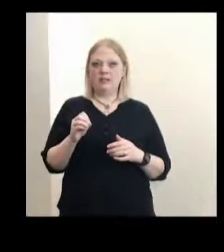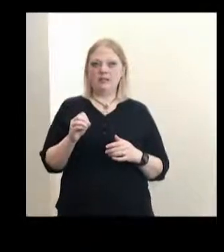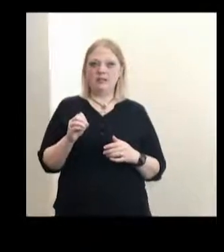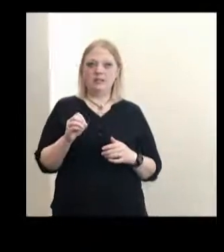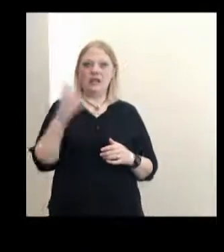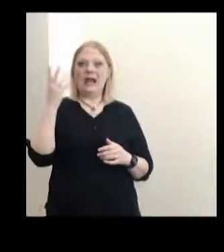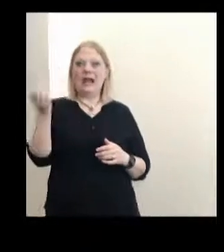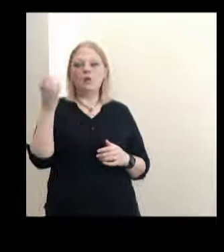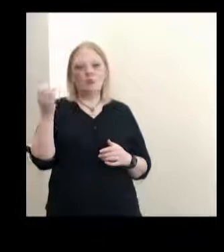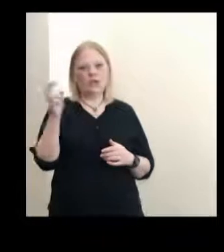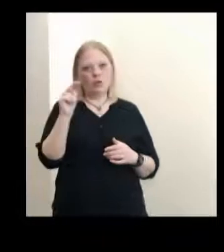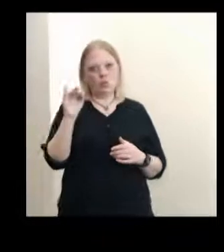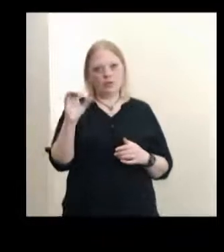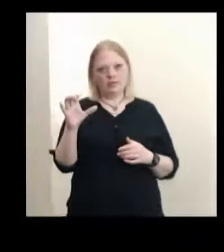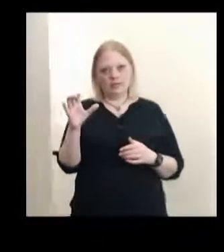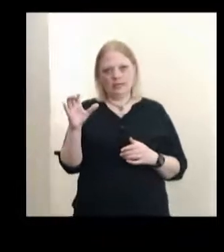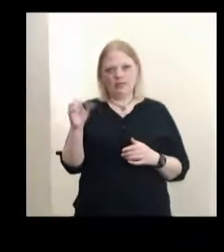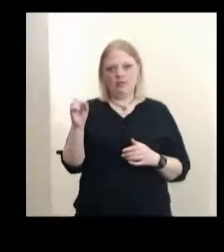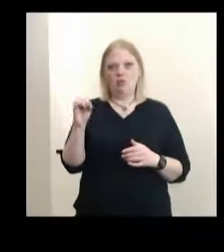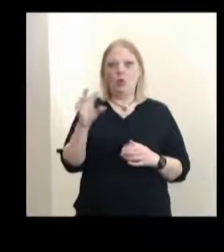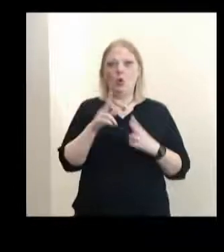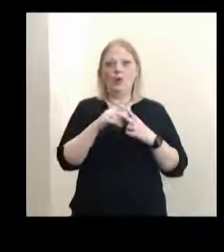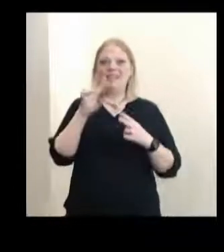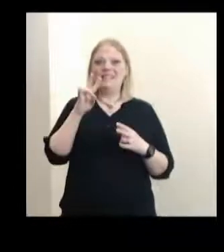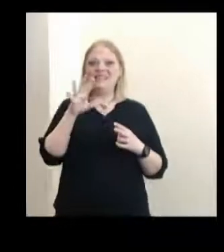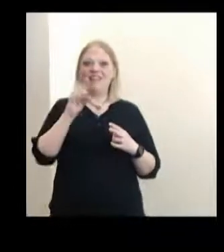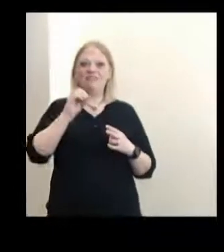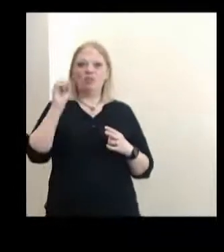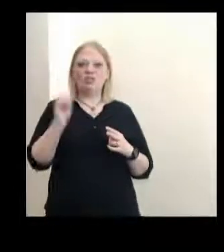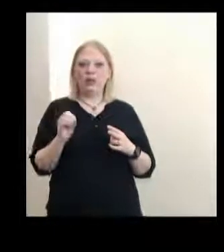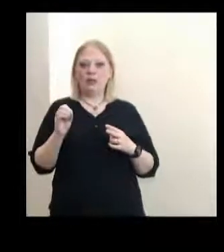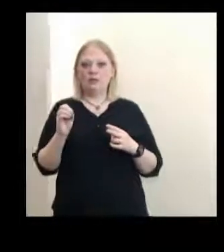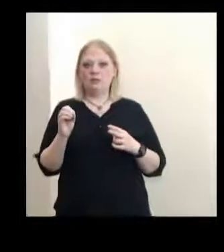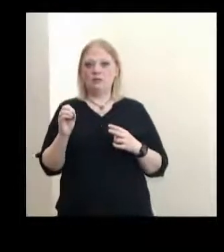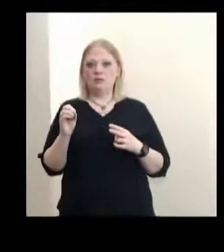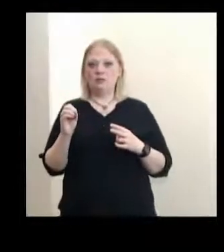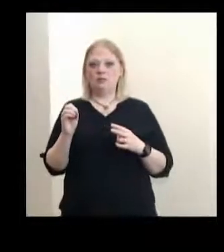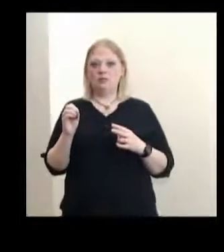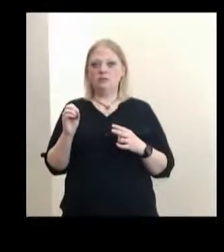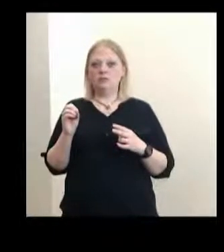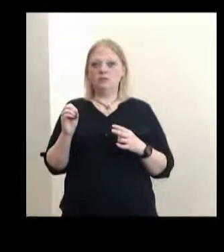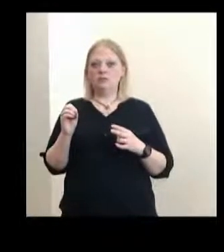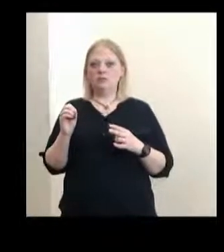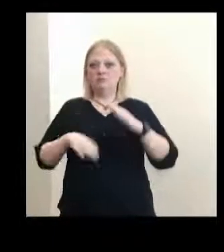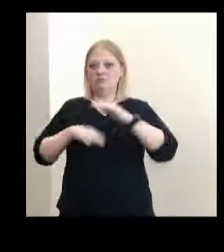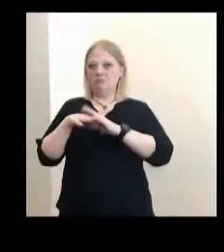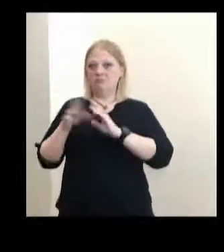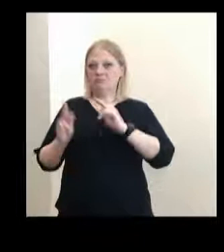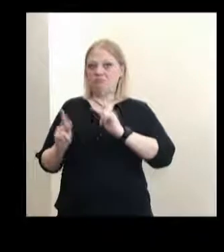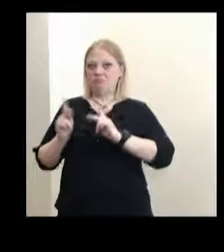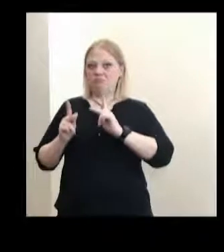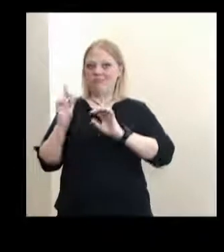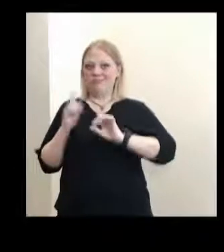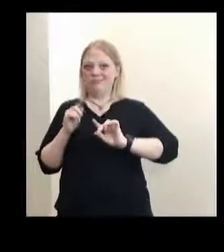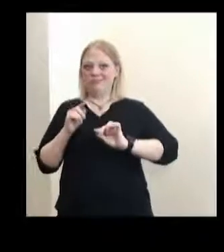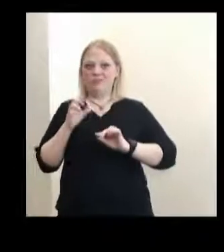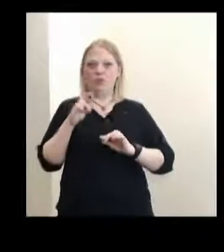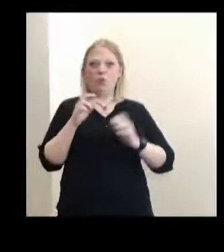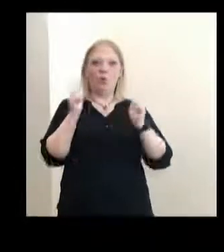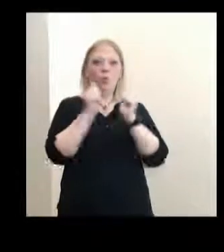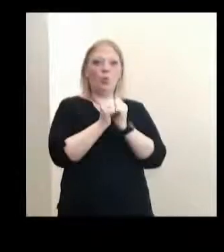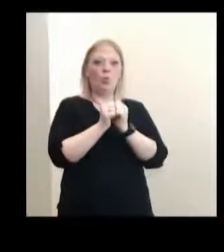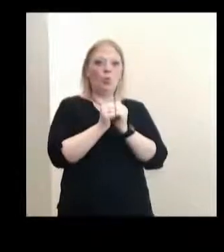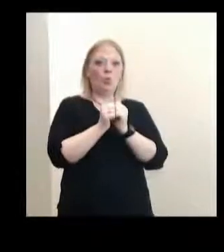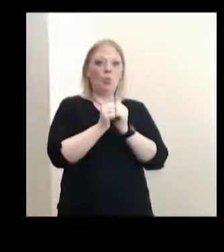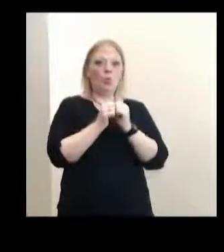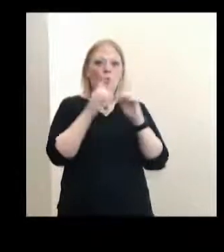all outside New York City, so either 75% occupancy or with testing up to 100 people indoors